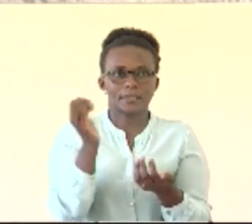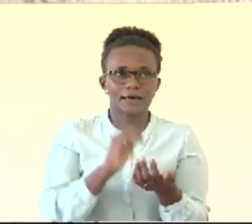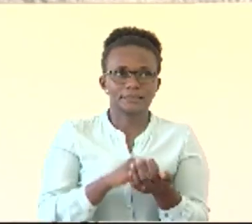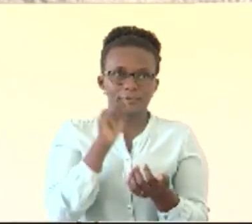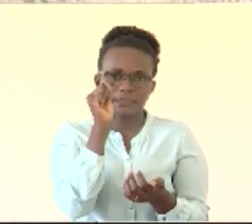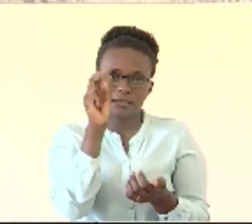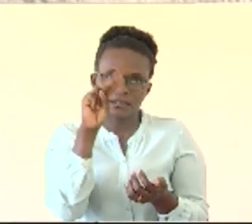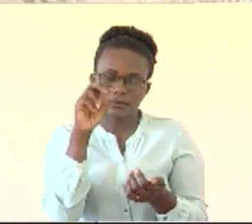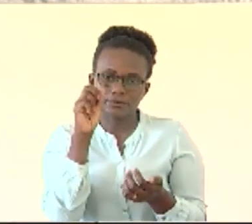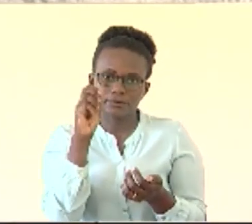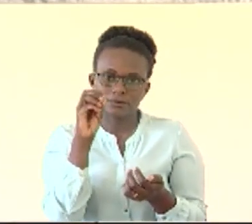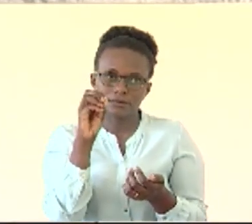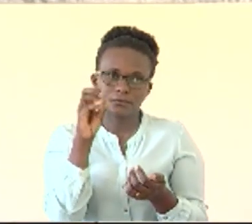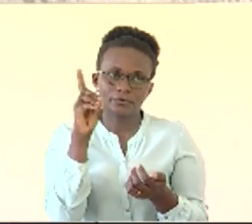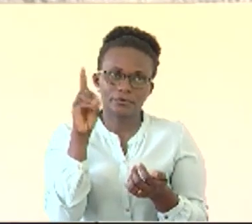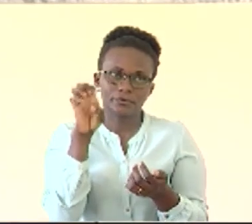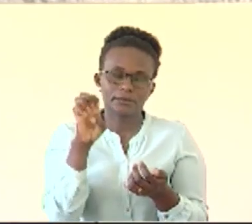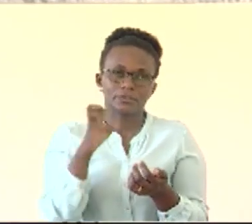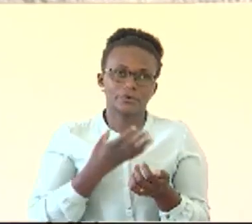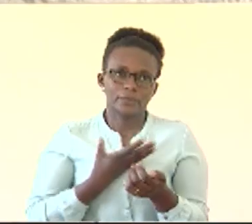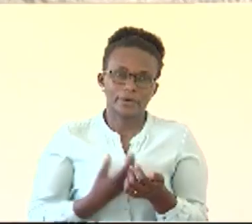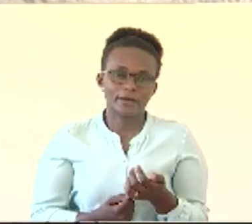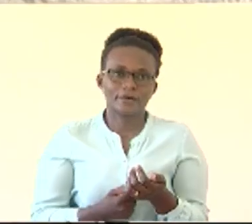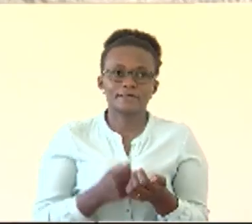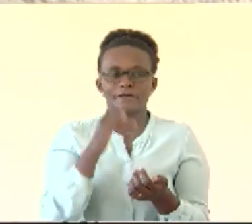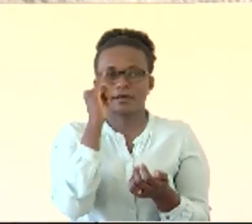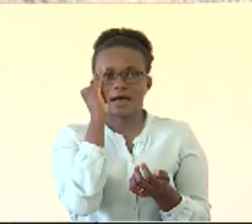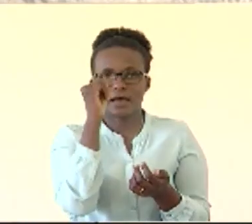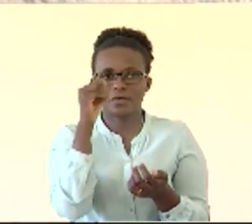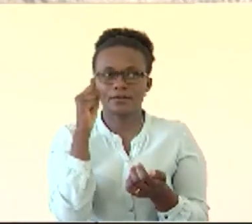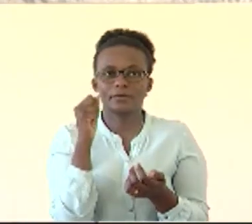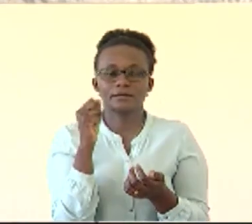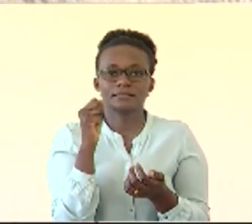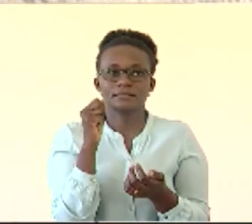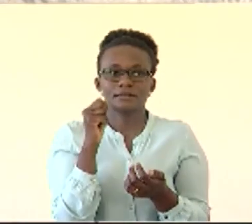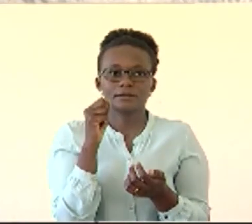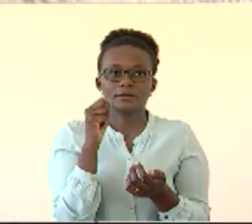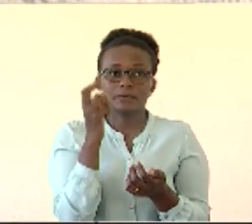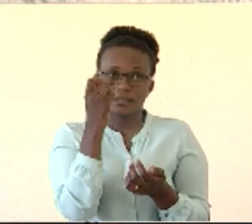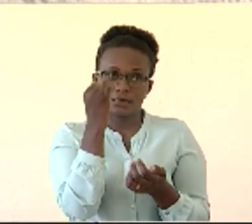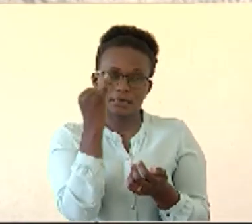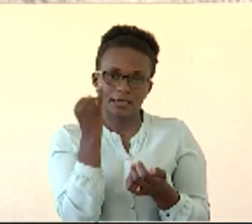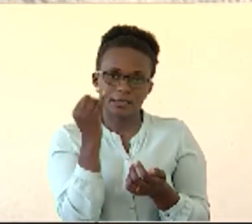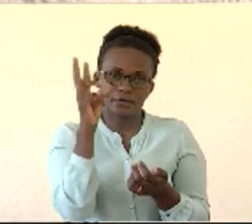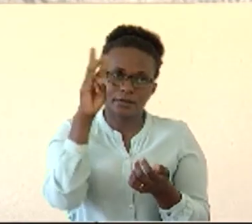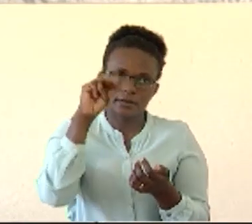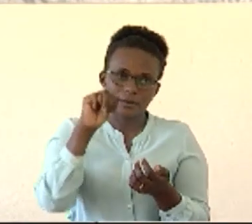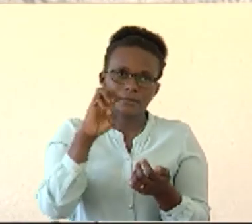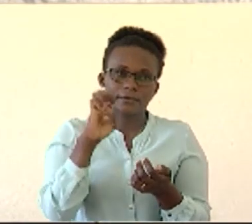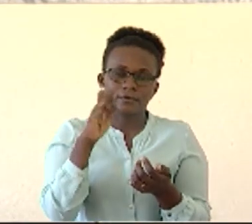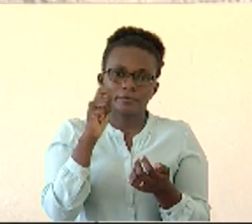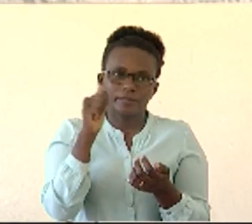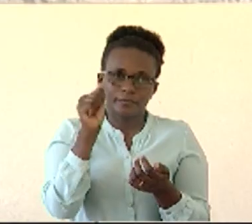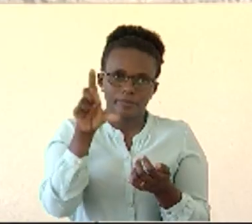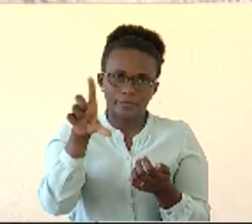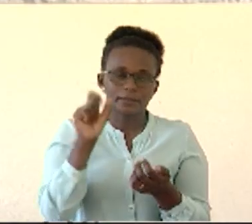being discharged. So the iodine being discharged in preference to this. So this solution is